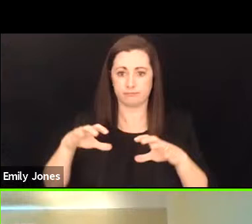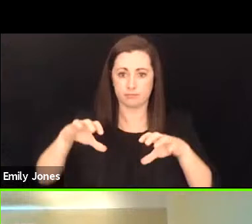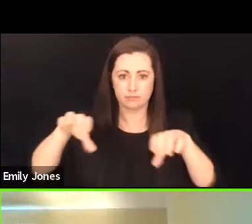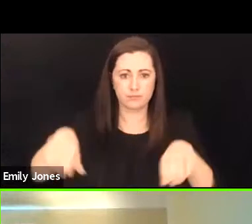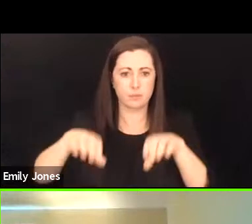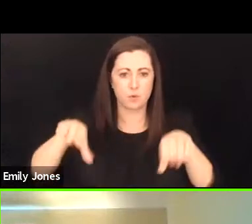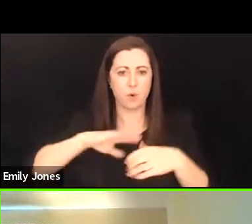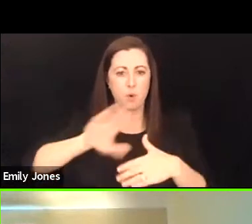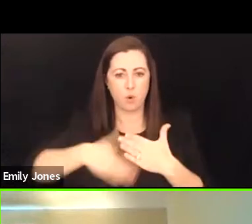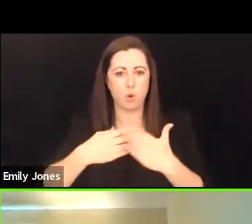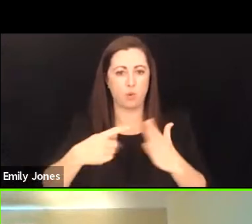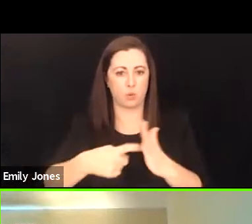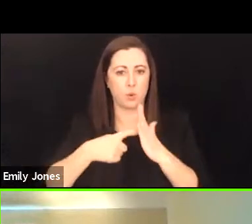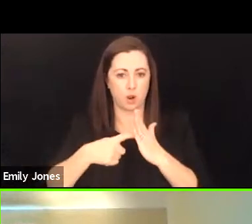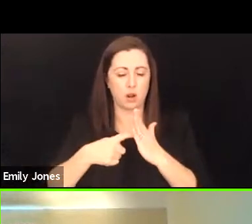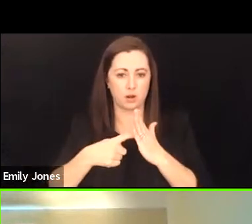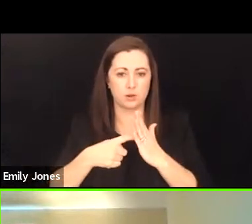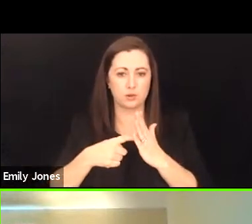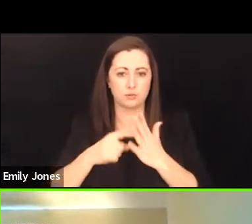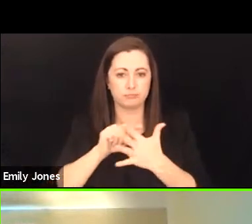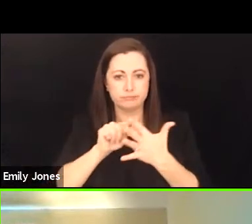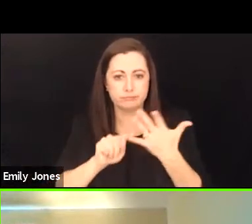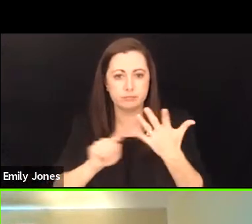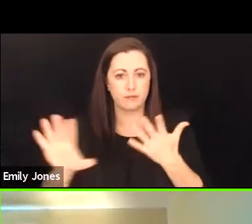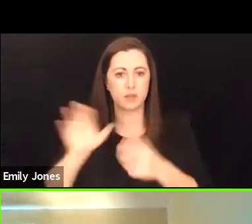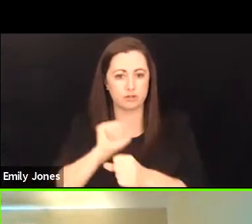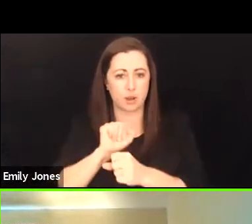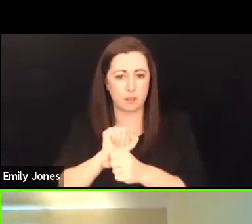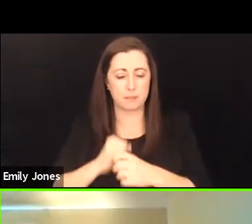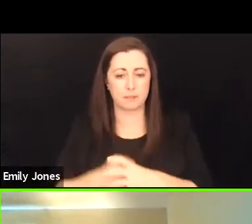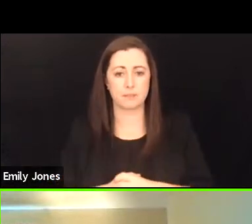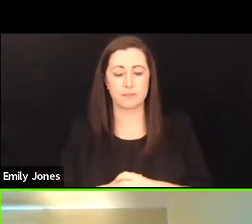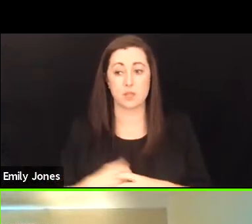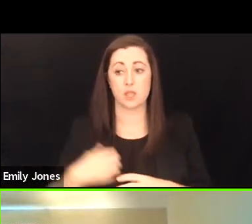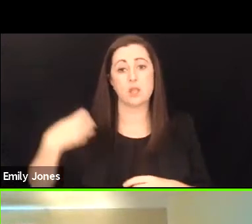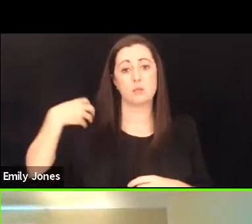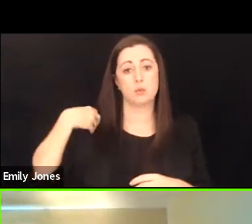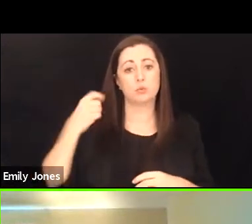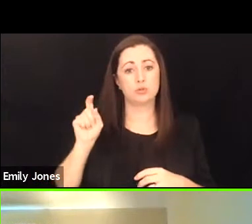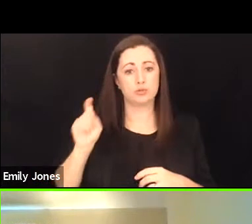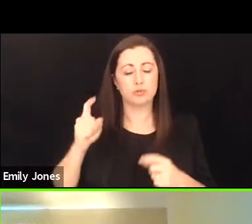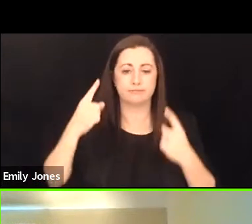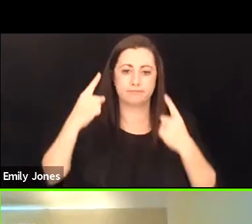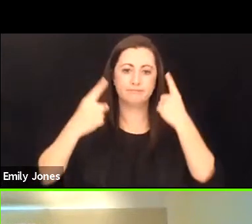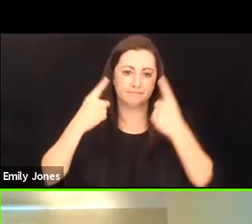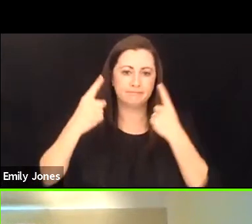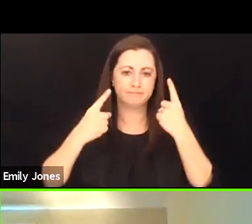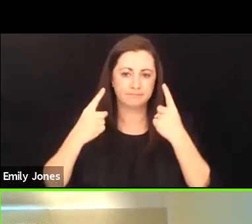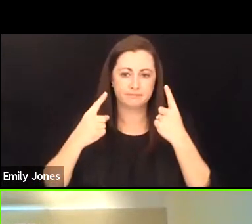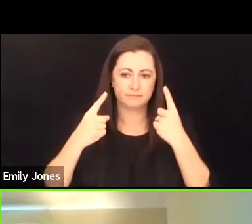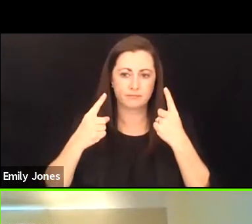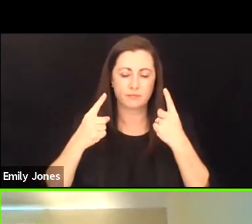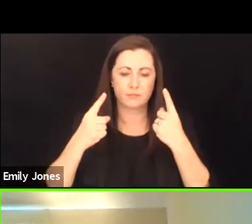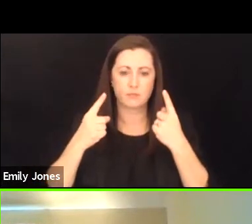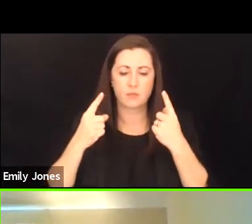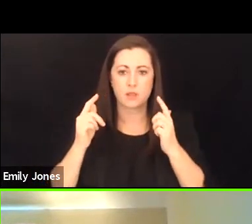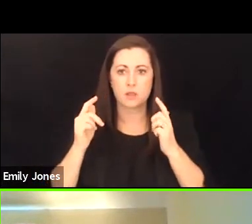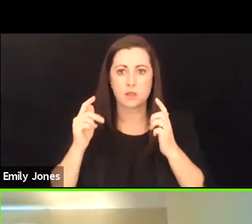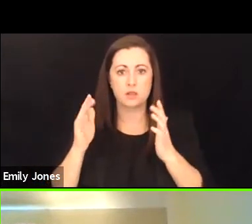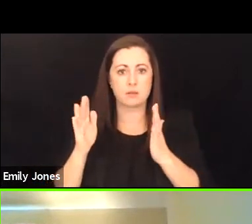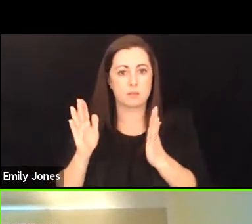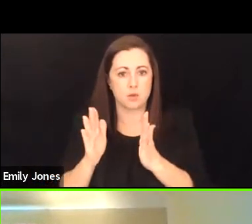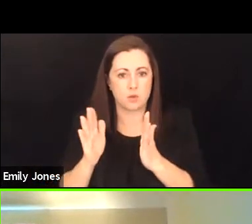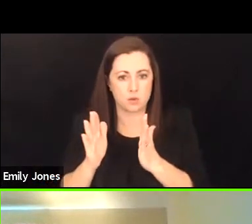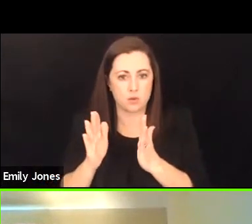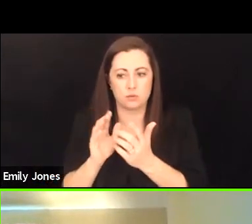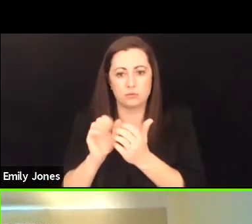of the necessary functions of their job. Employers, you know, they certainly should consider a small or, you know, potentially